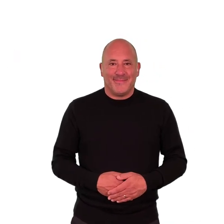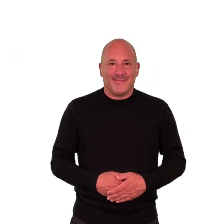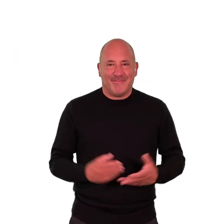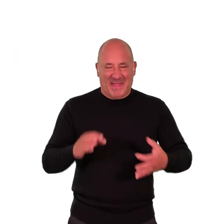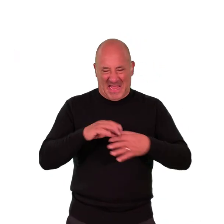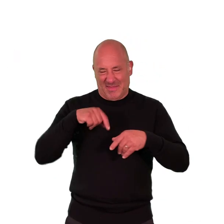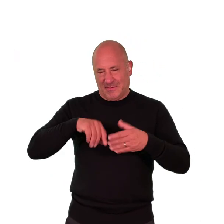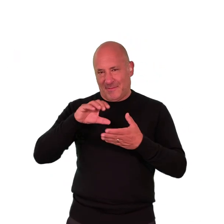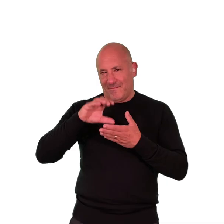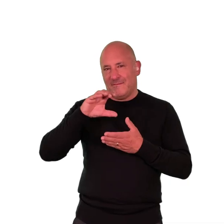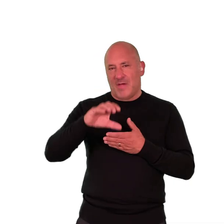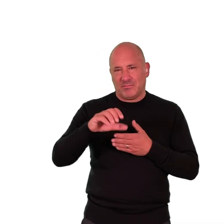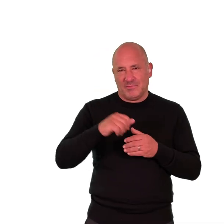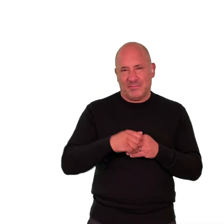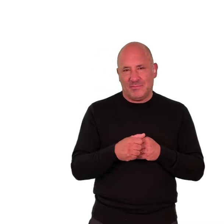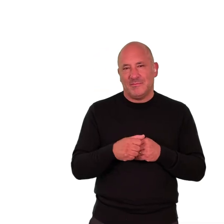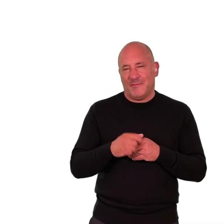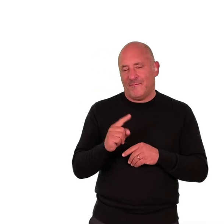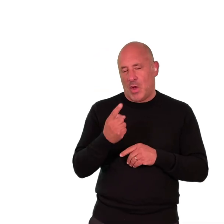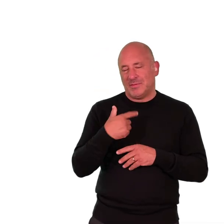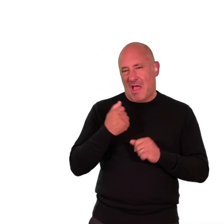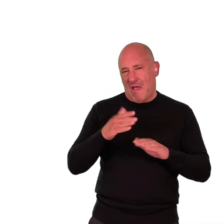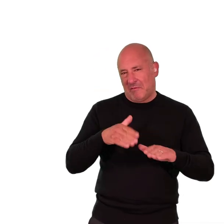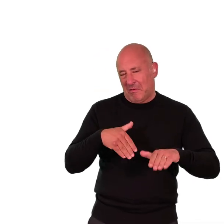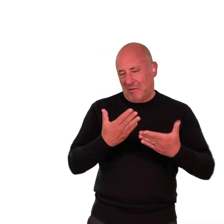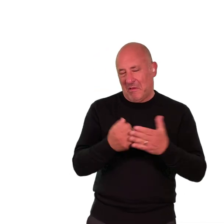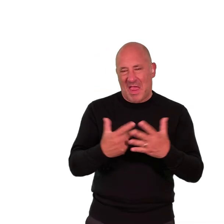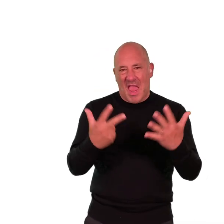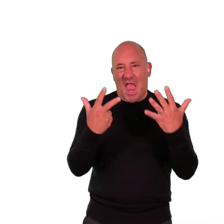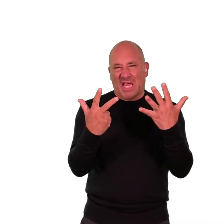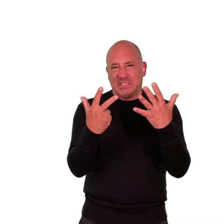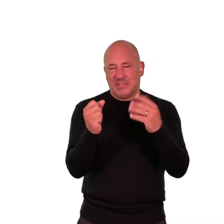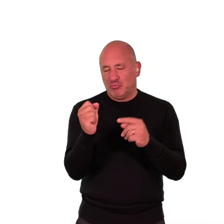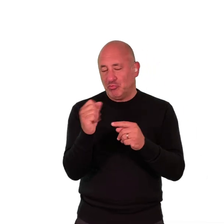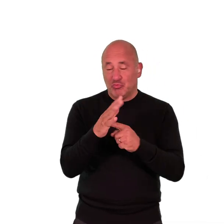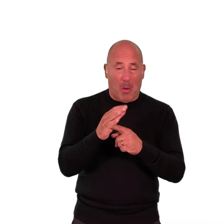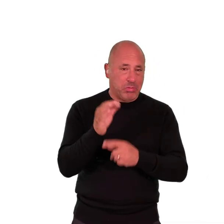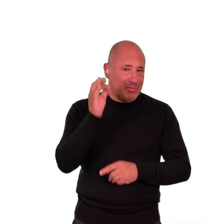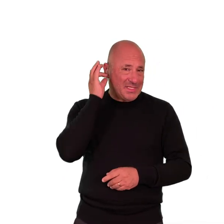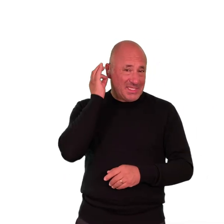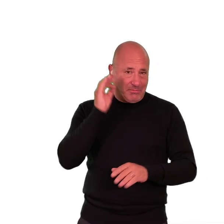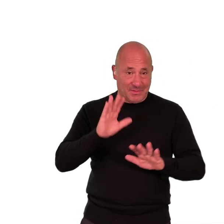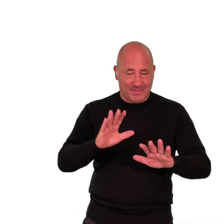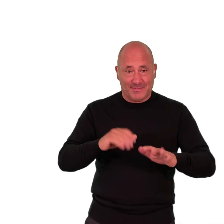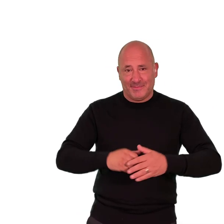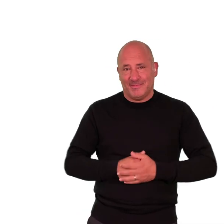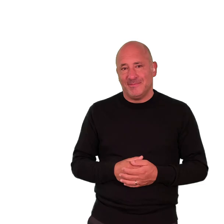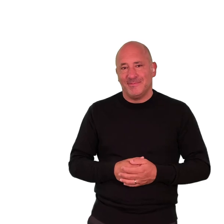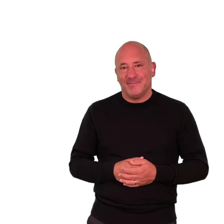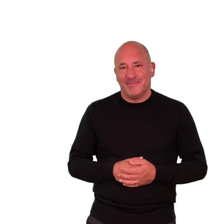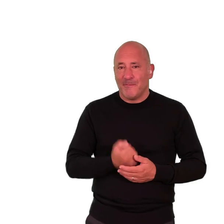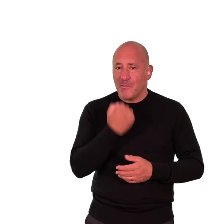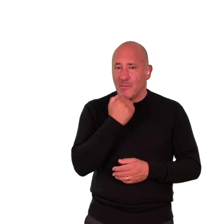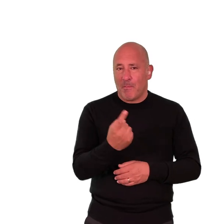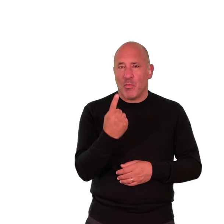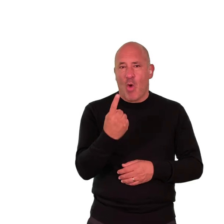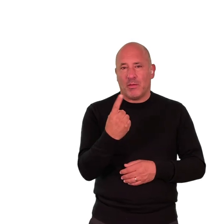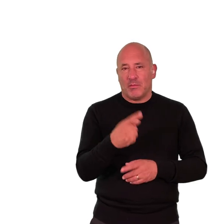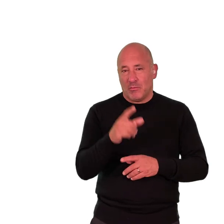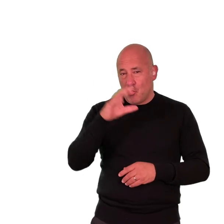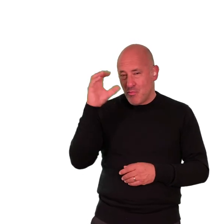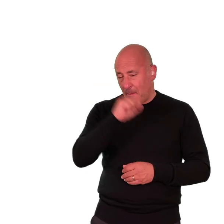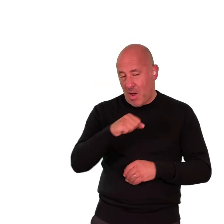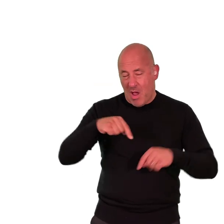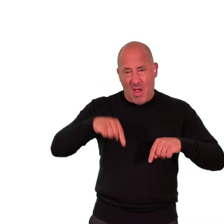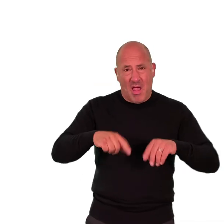So let's start with top tips. We've got 8 to consider for DYCP. The first top tip is to